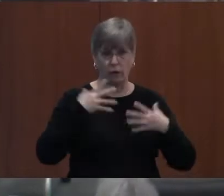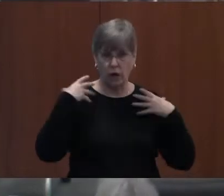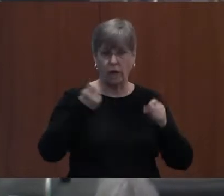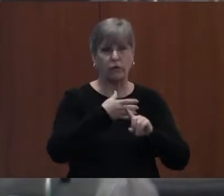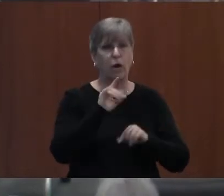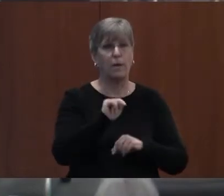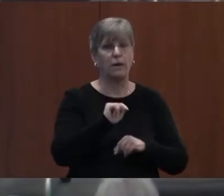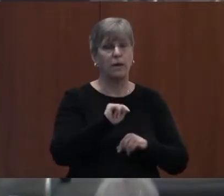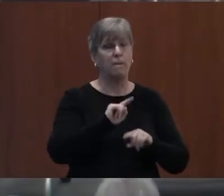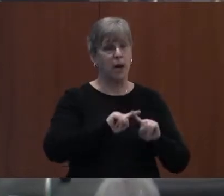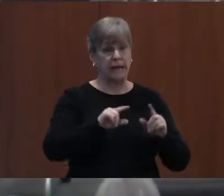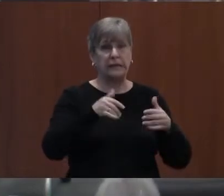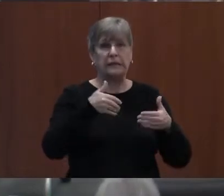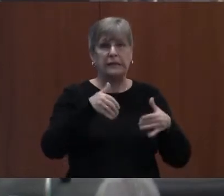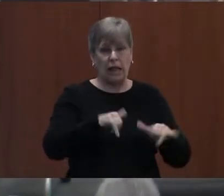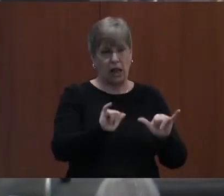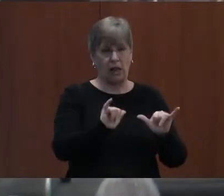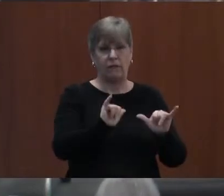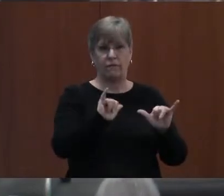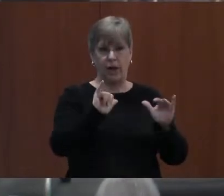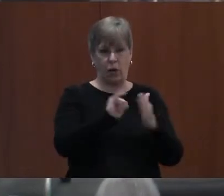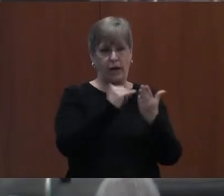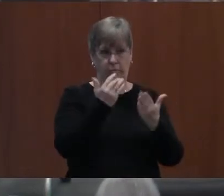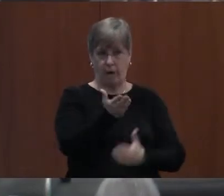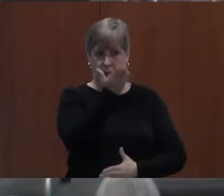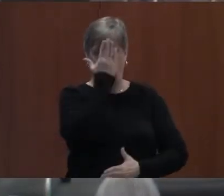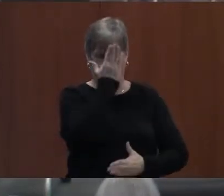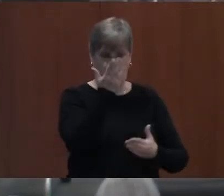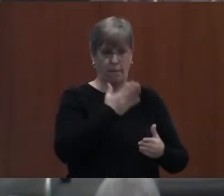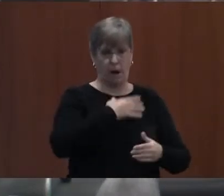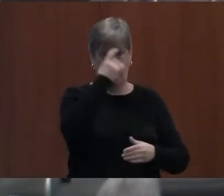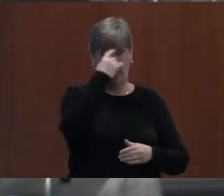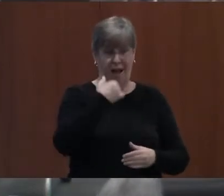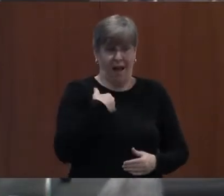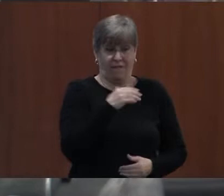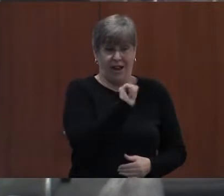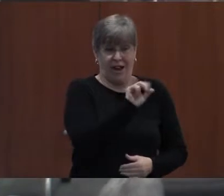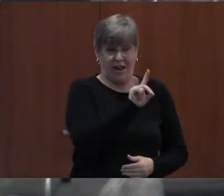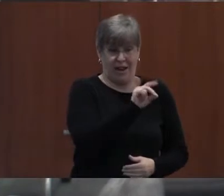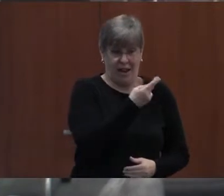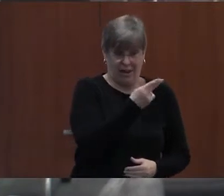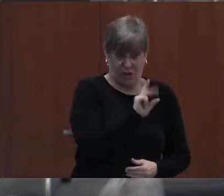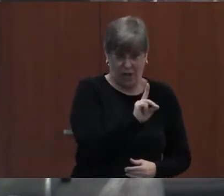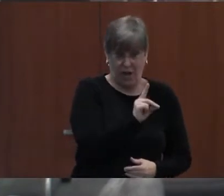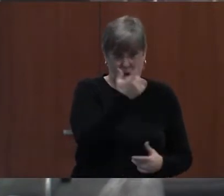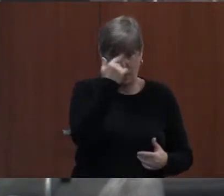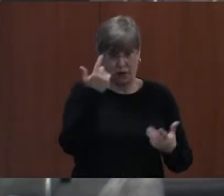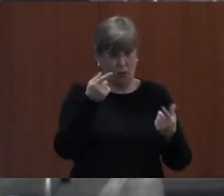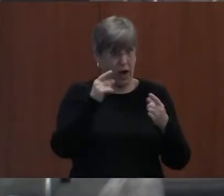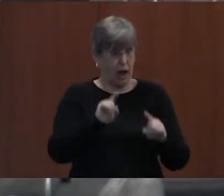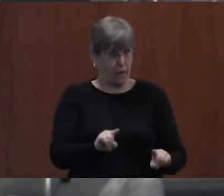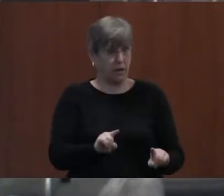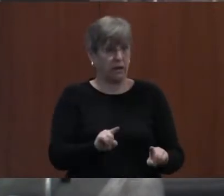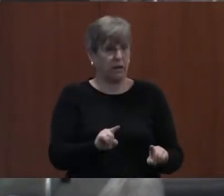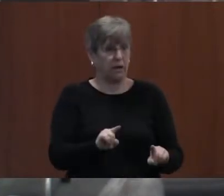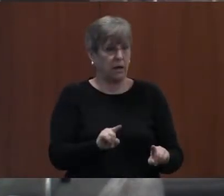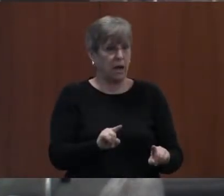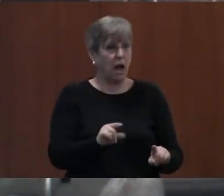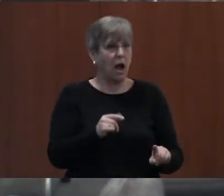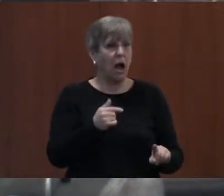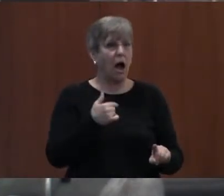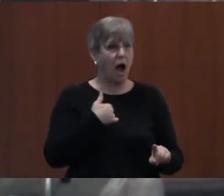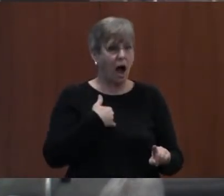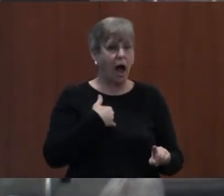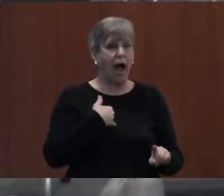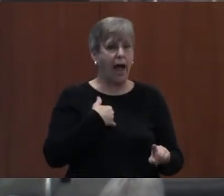It's still fresh in my mind. I have ADHD, and because of what had happened, I had formed